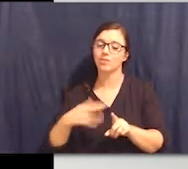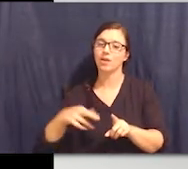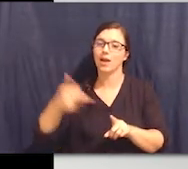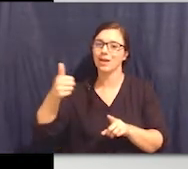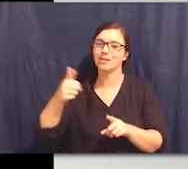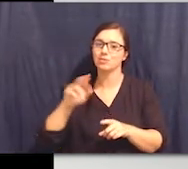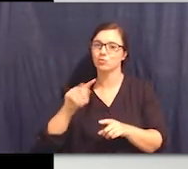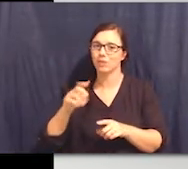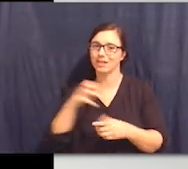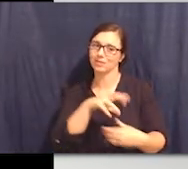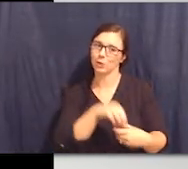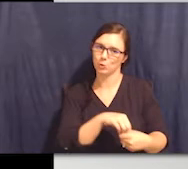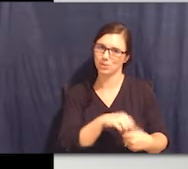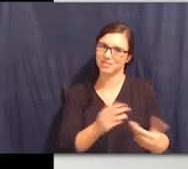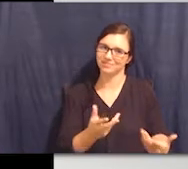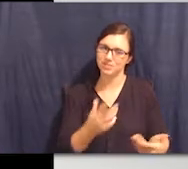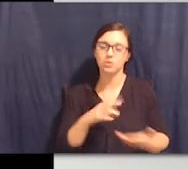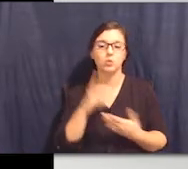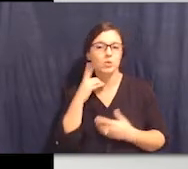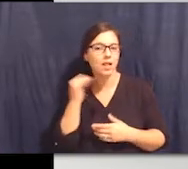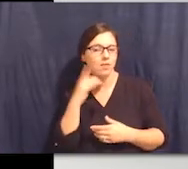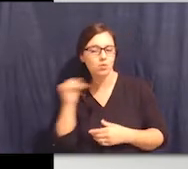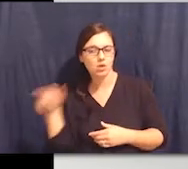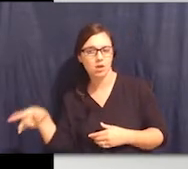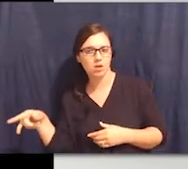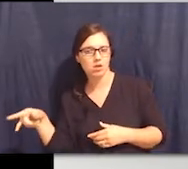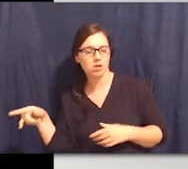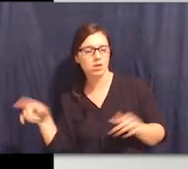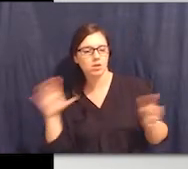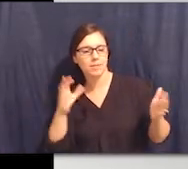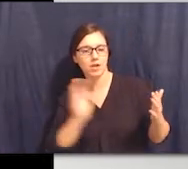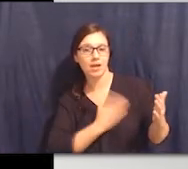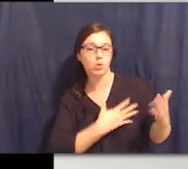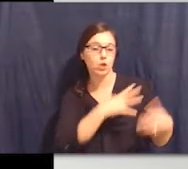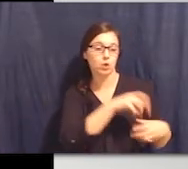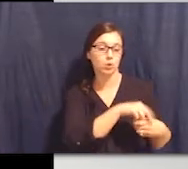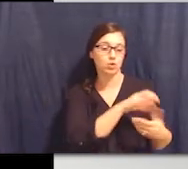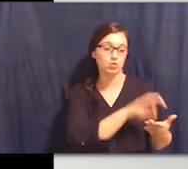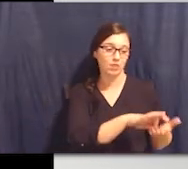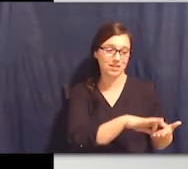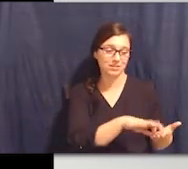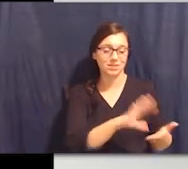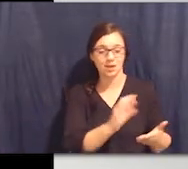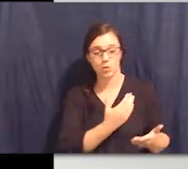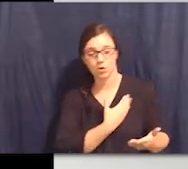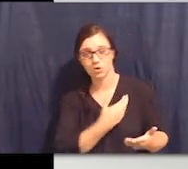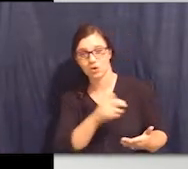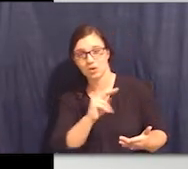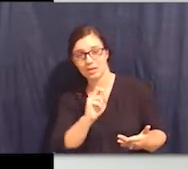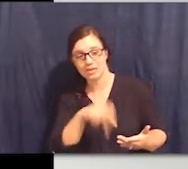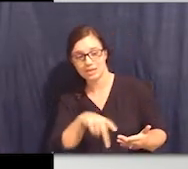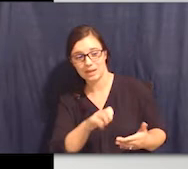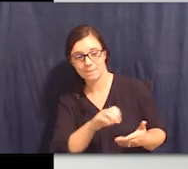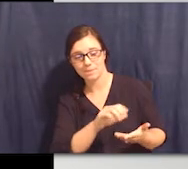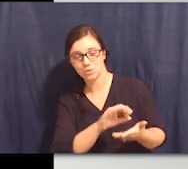rate of inclusion, and so California compared our inclusion rates and our NAEP scores for fourth grade reading to